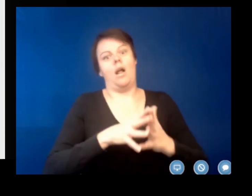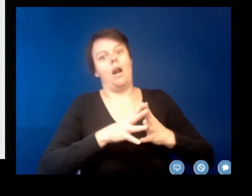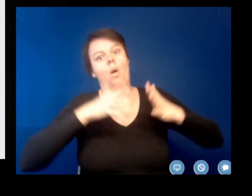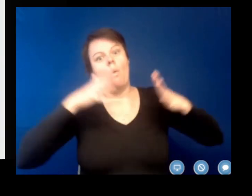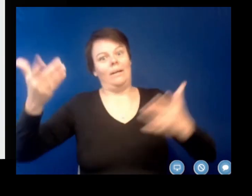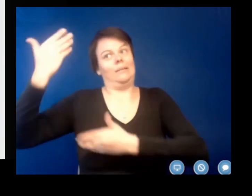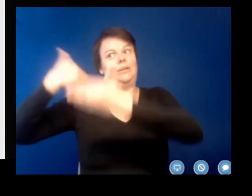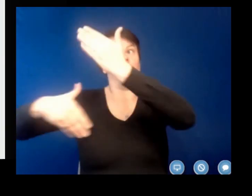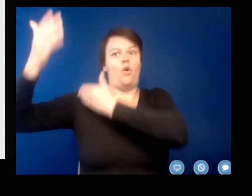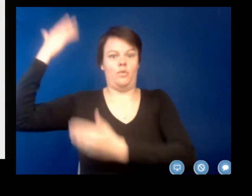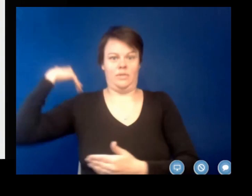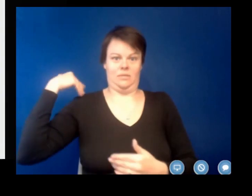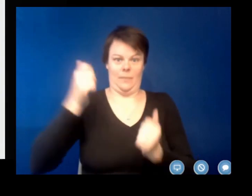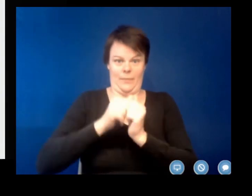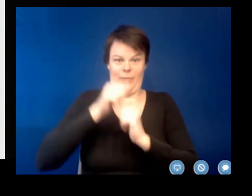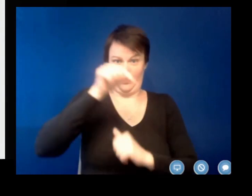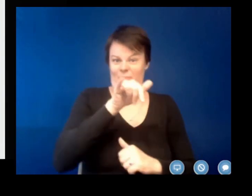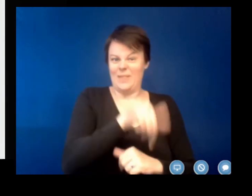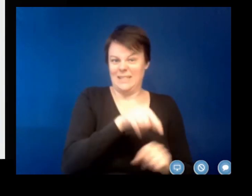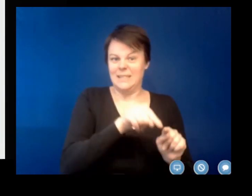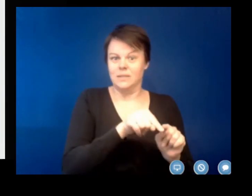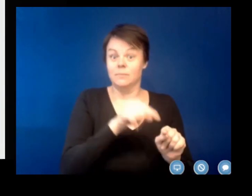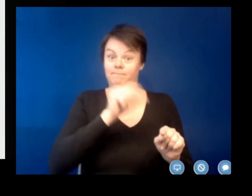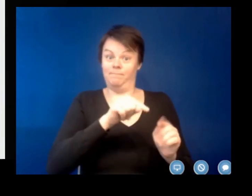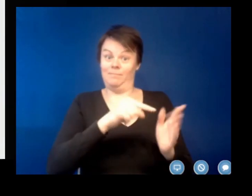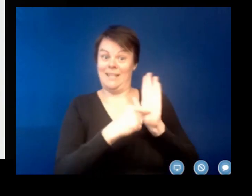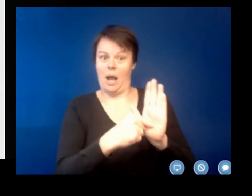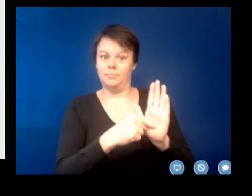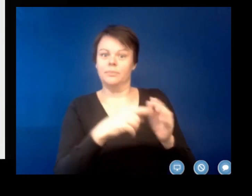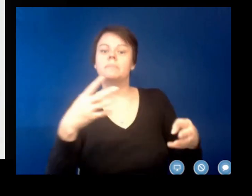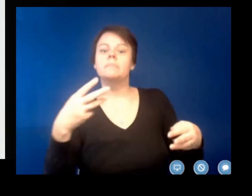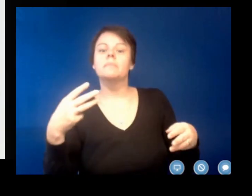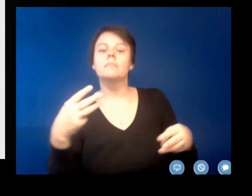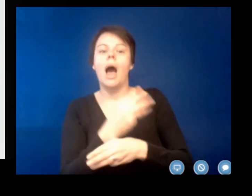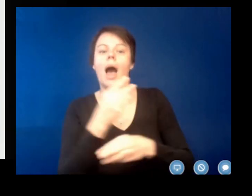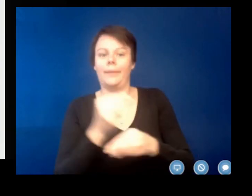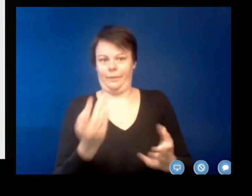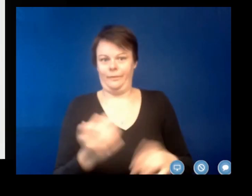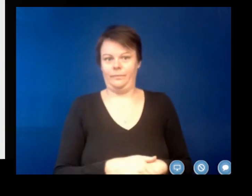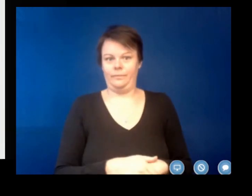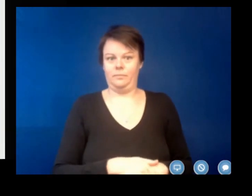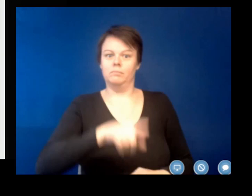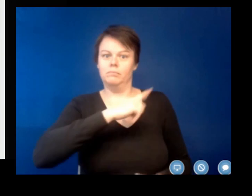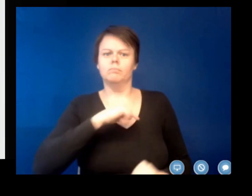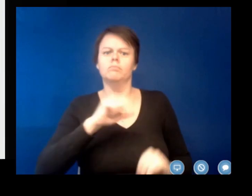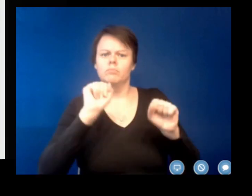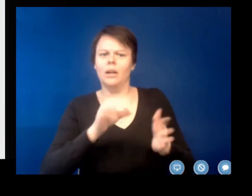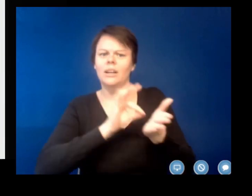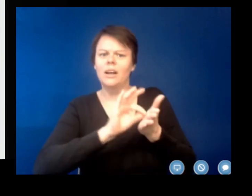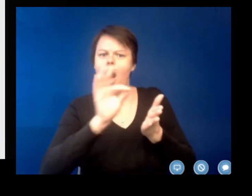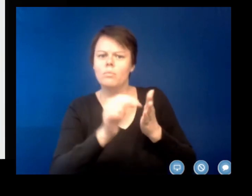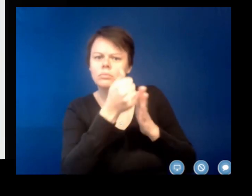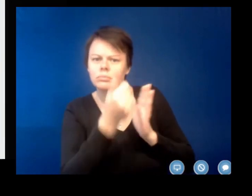reflection. Human beings are able to learn. And this enables them to learn